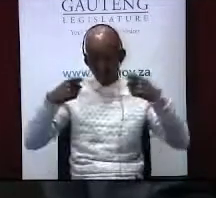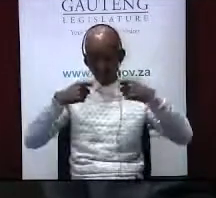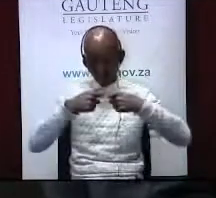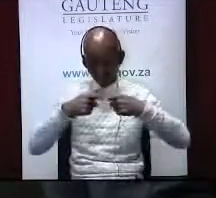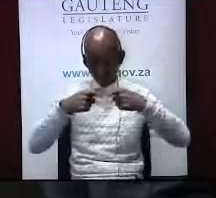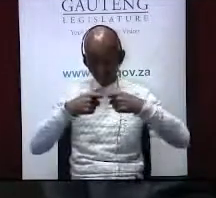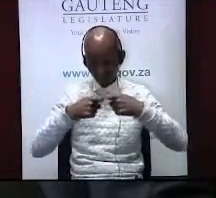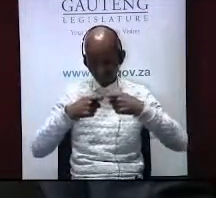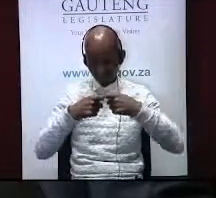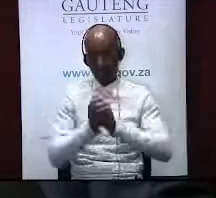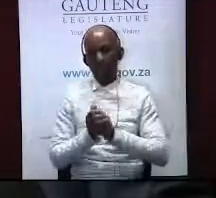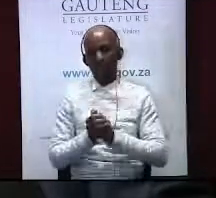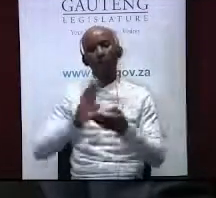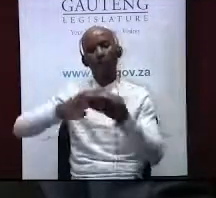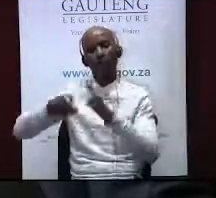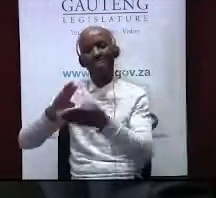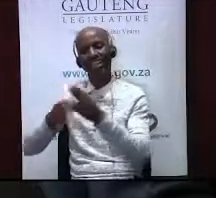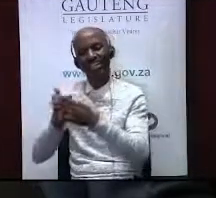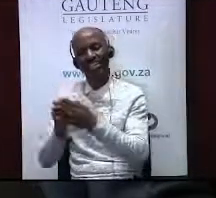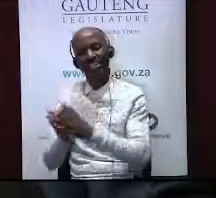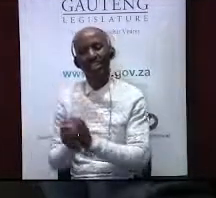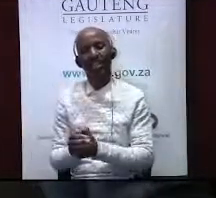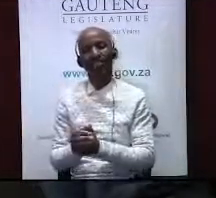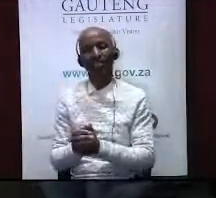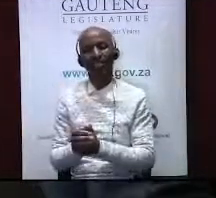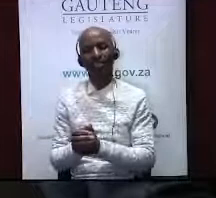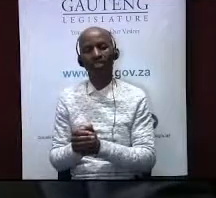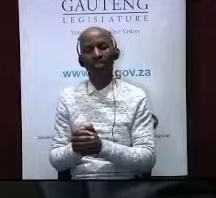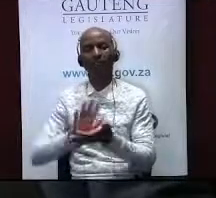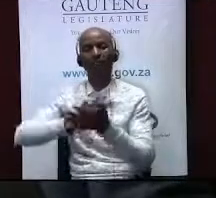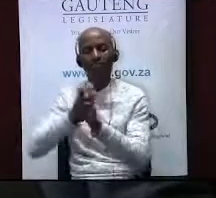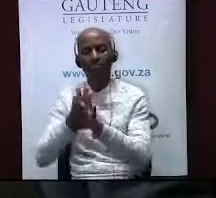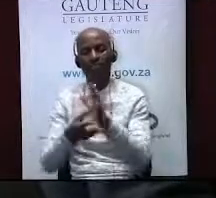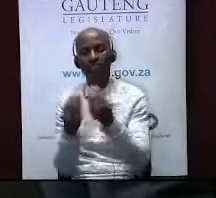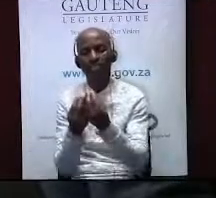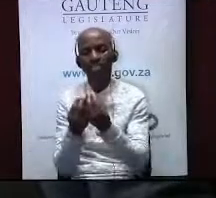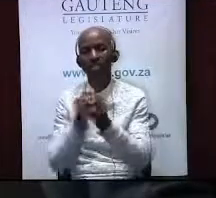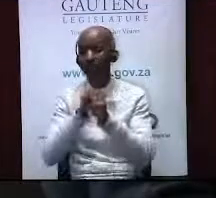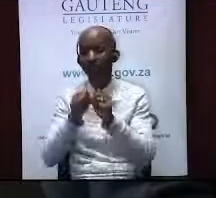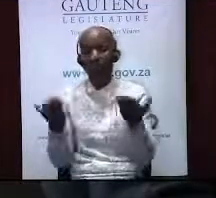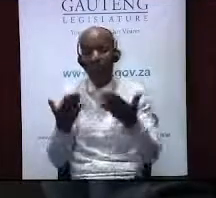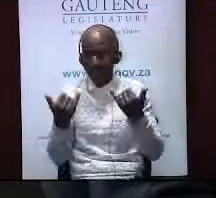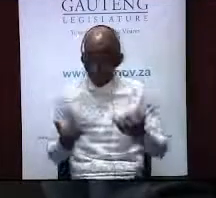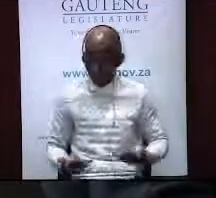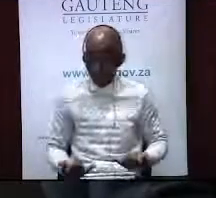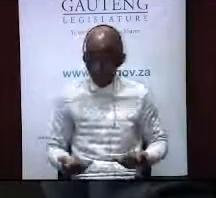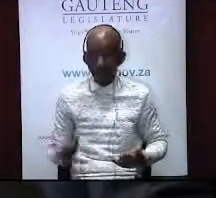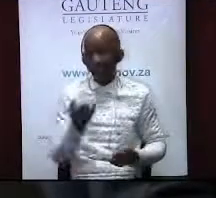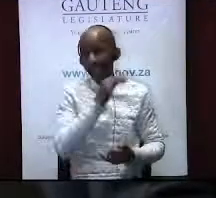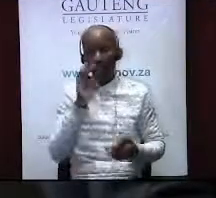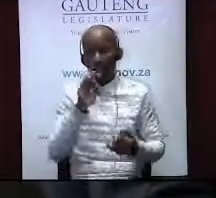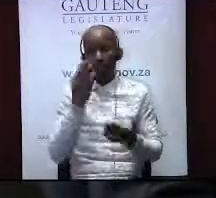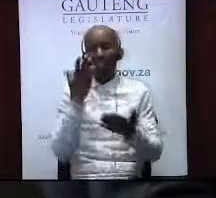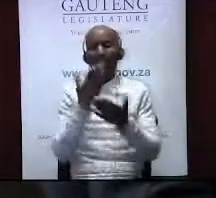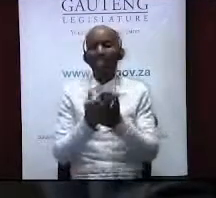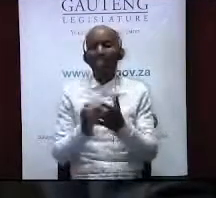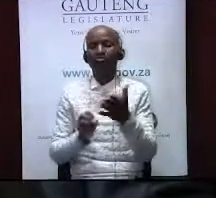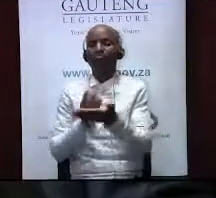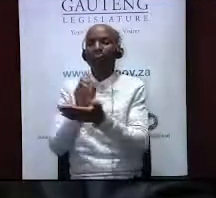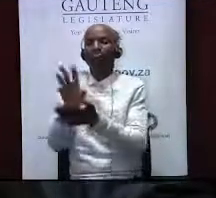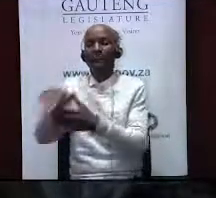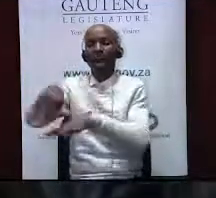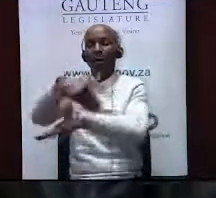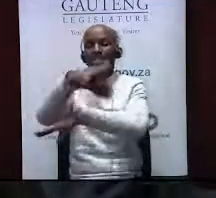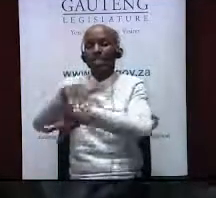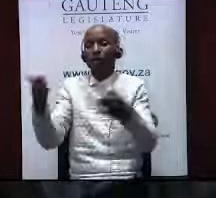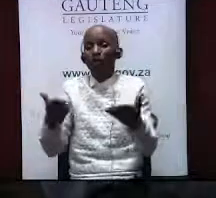for the pulpit while the communities are in dire crisis. We wouldn't be where we are if we could spread outside there